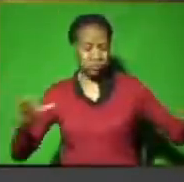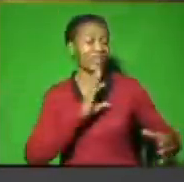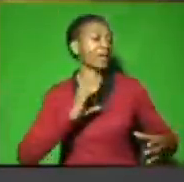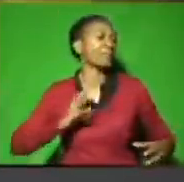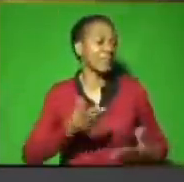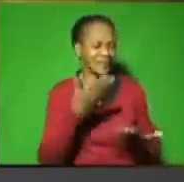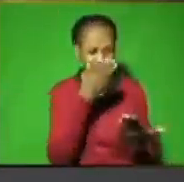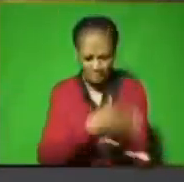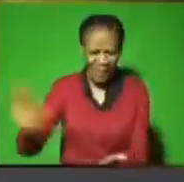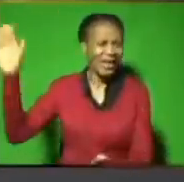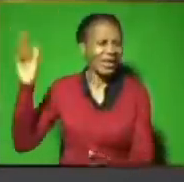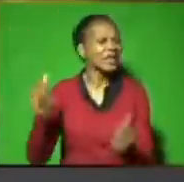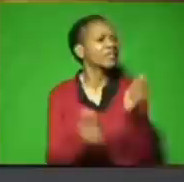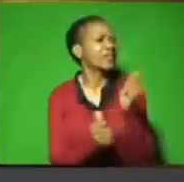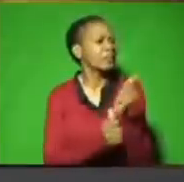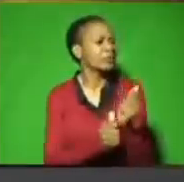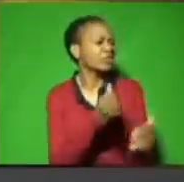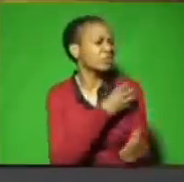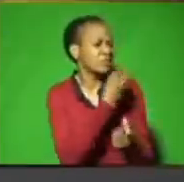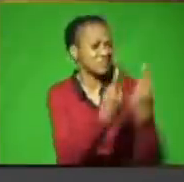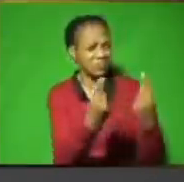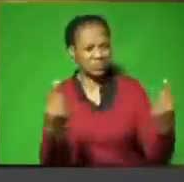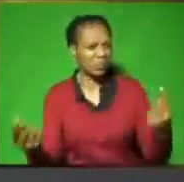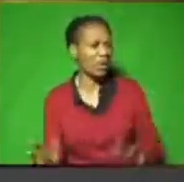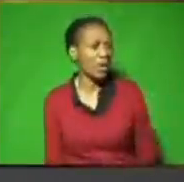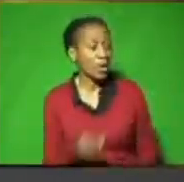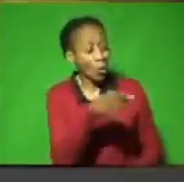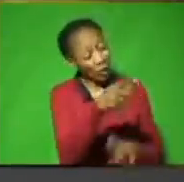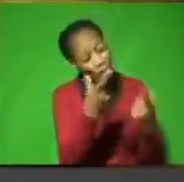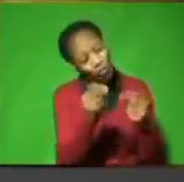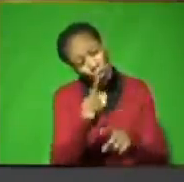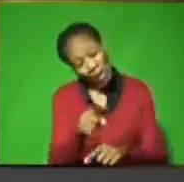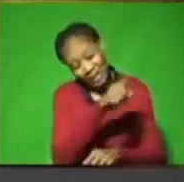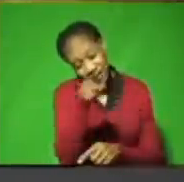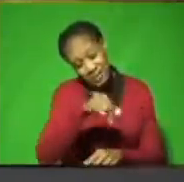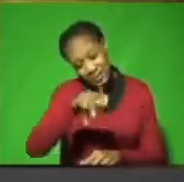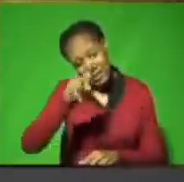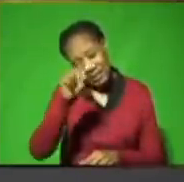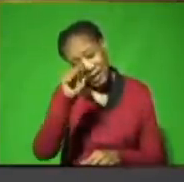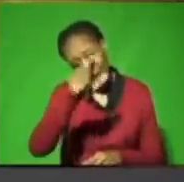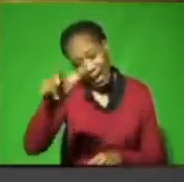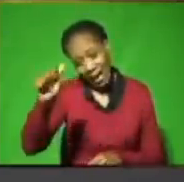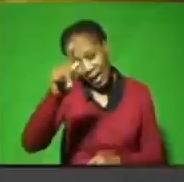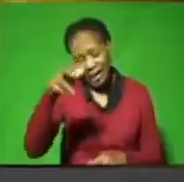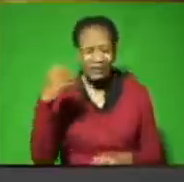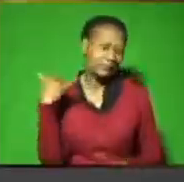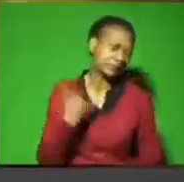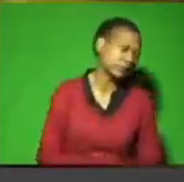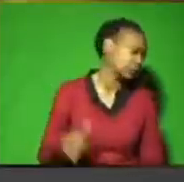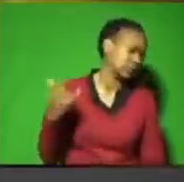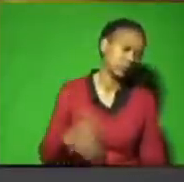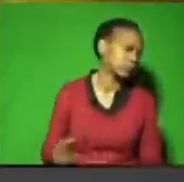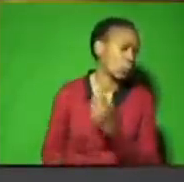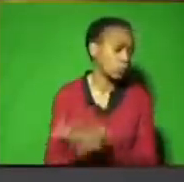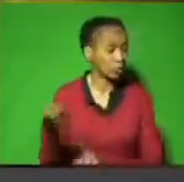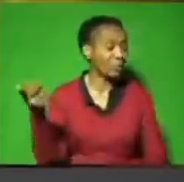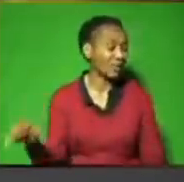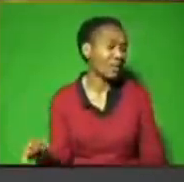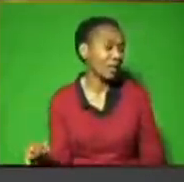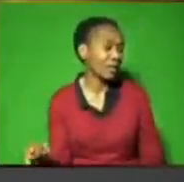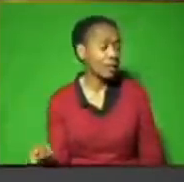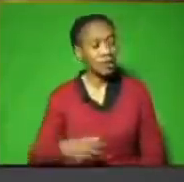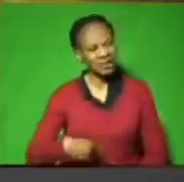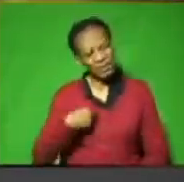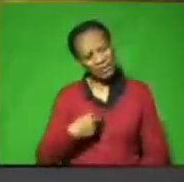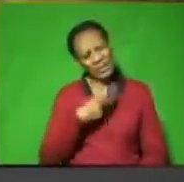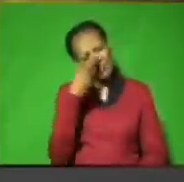deputy ministers. What you did to Honorable Sihle Zikalala is painful, that thing. When you see